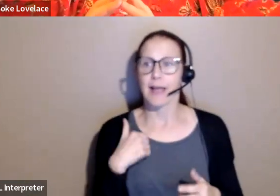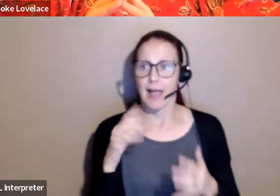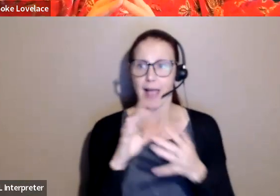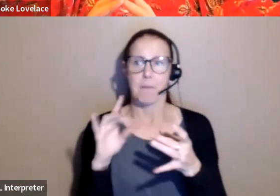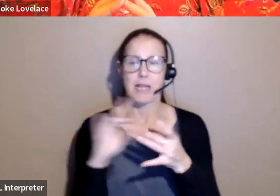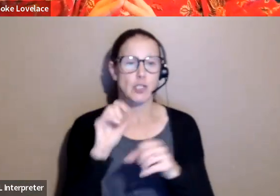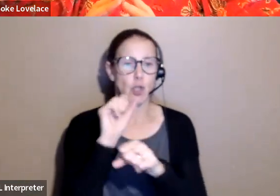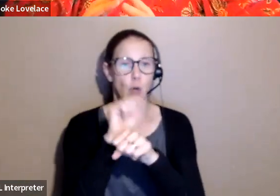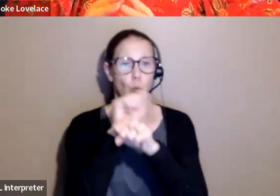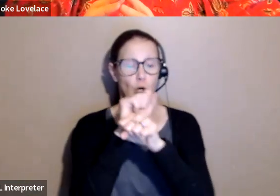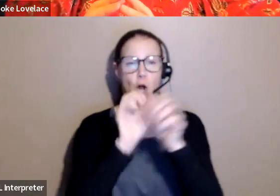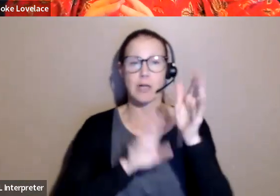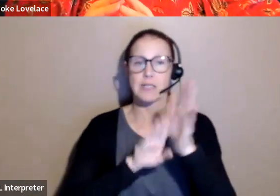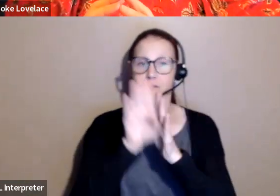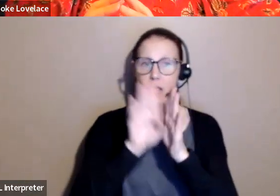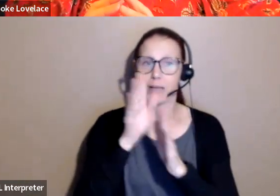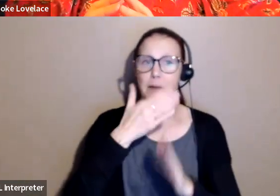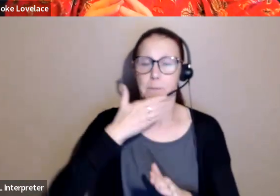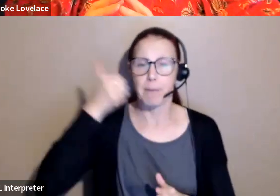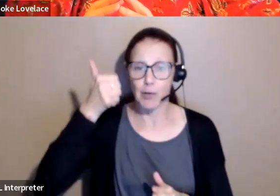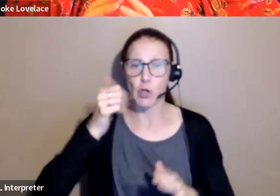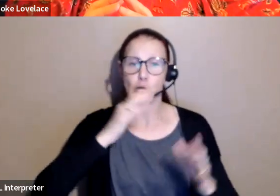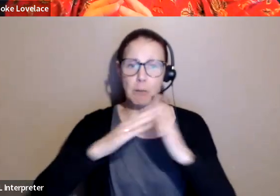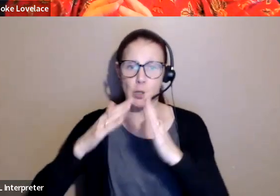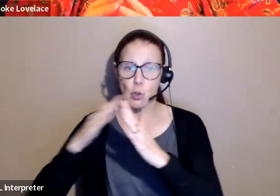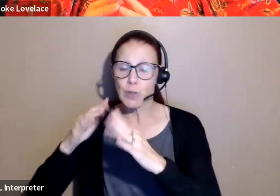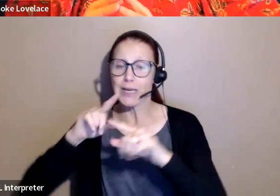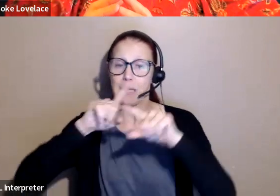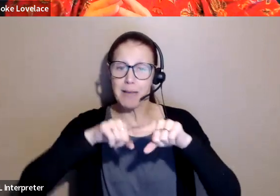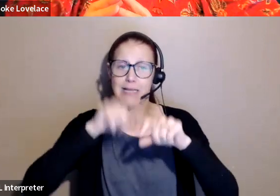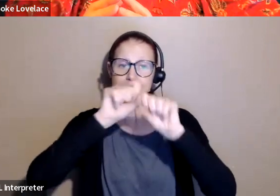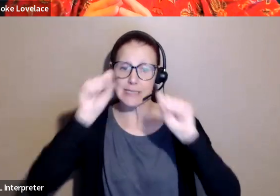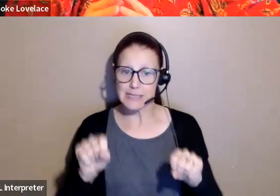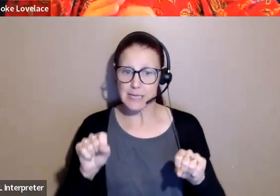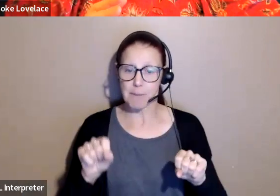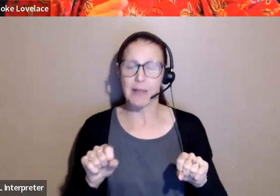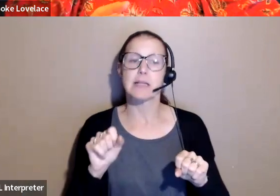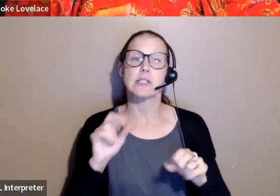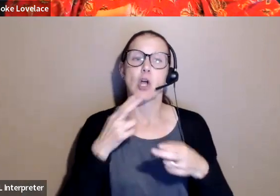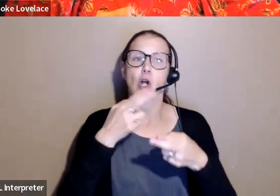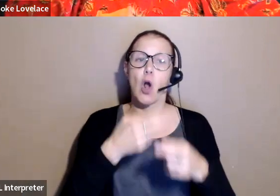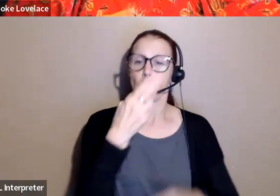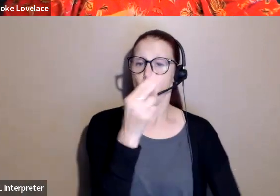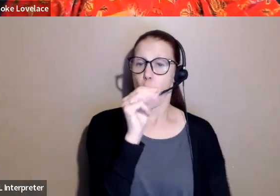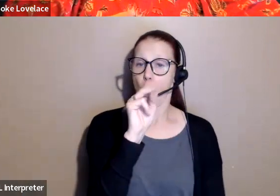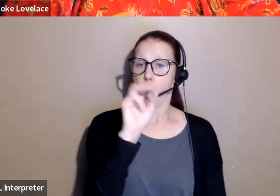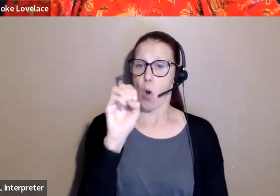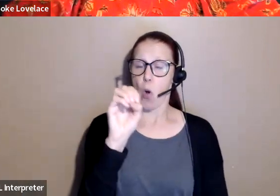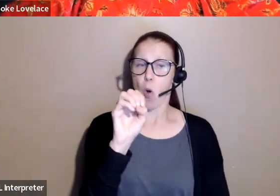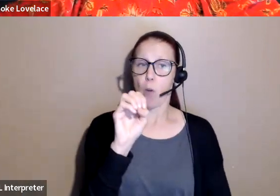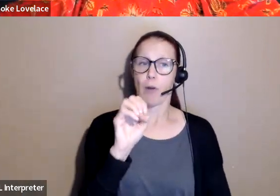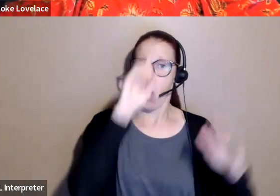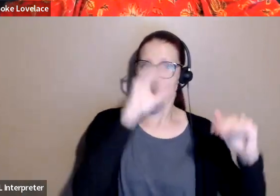work on developing a better community-based system, and it's being called HOME, which is Hope